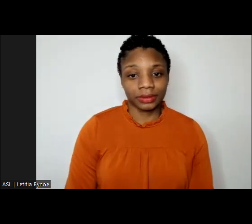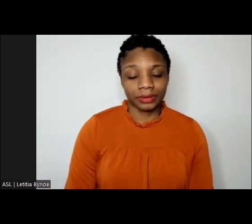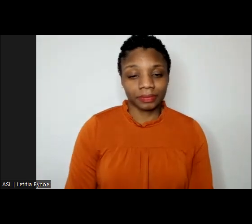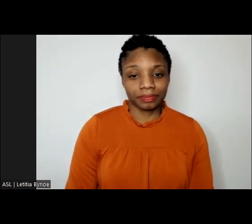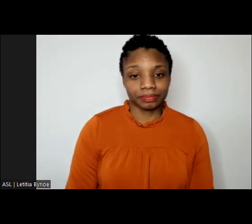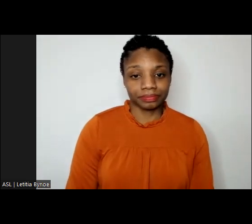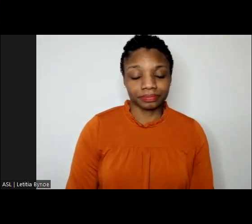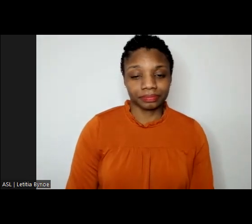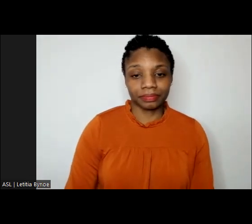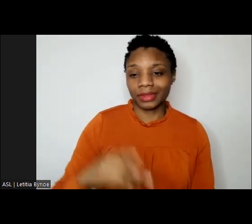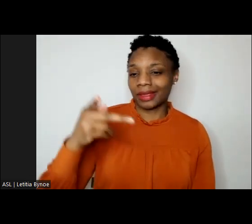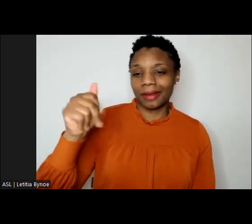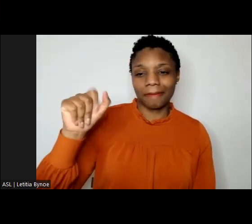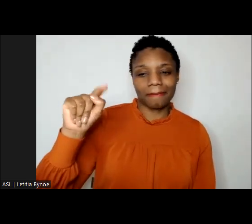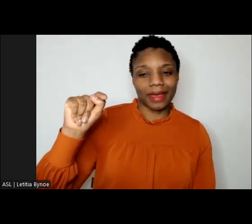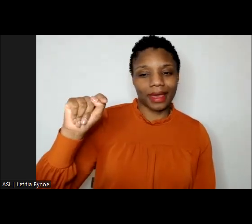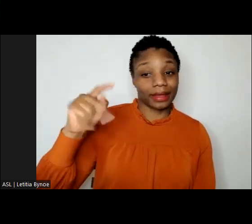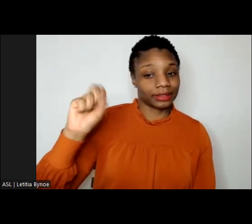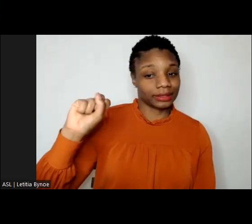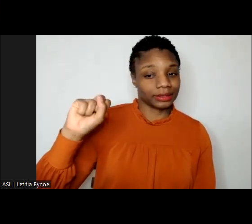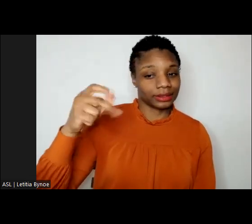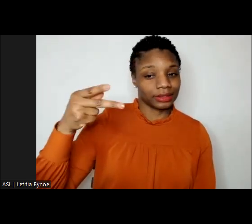And Pat has not joined, right, Kessel?